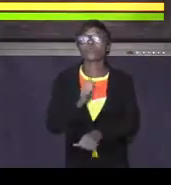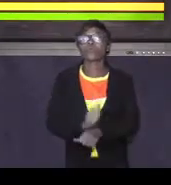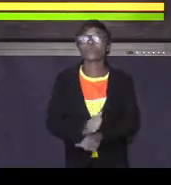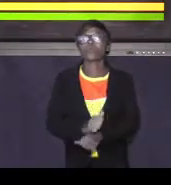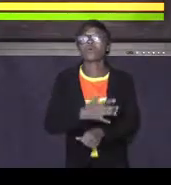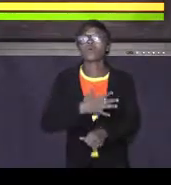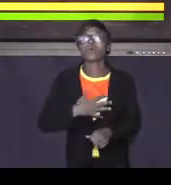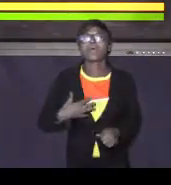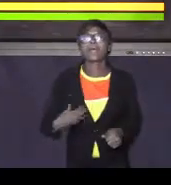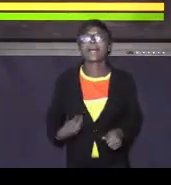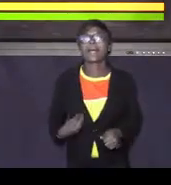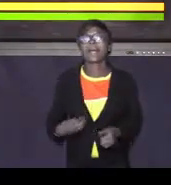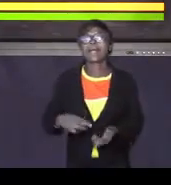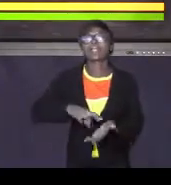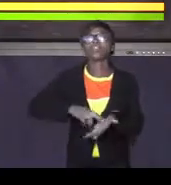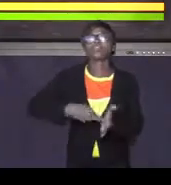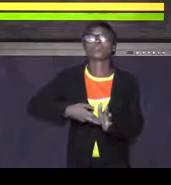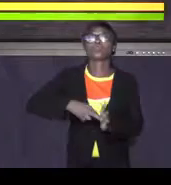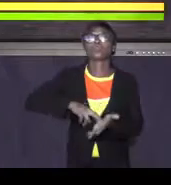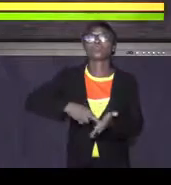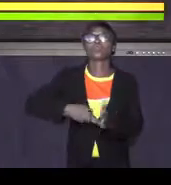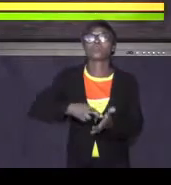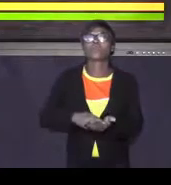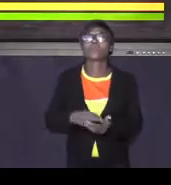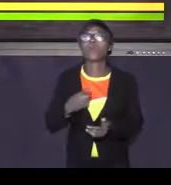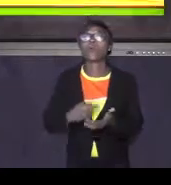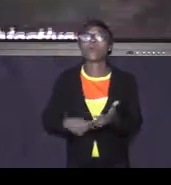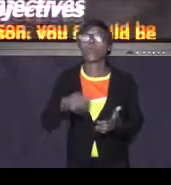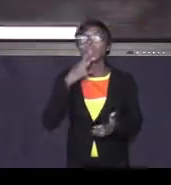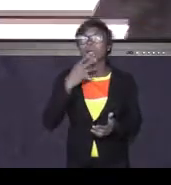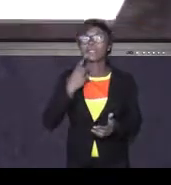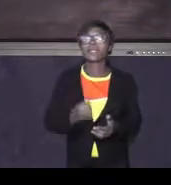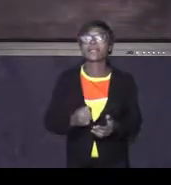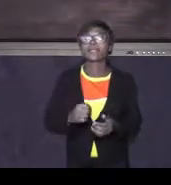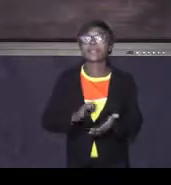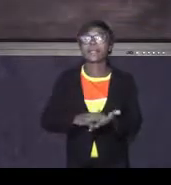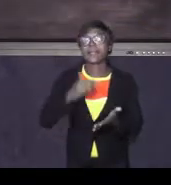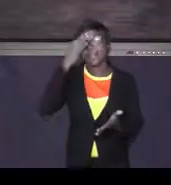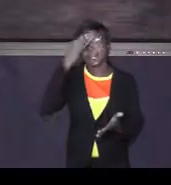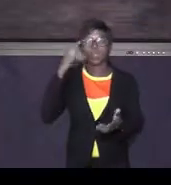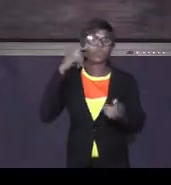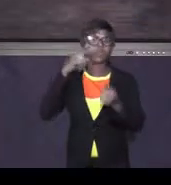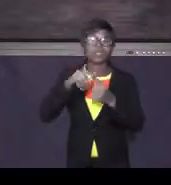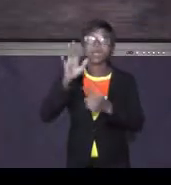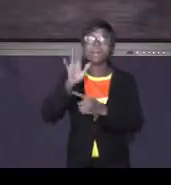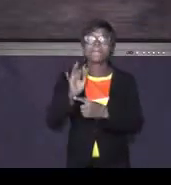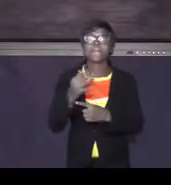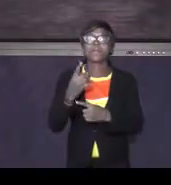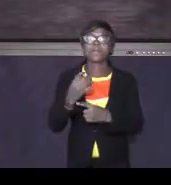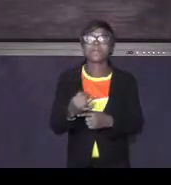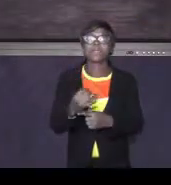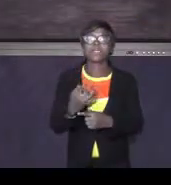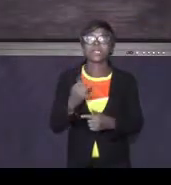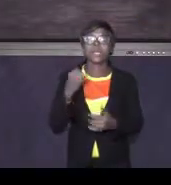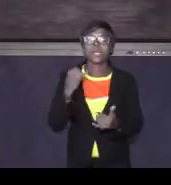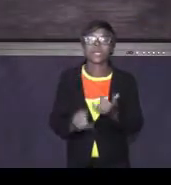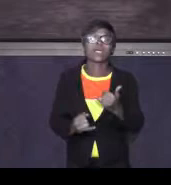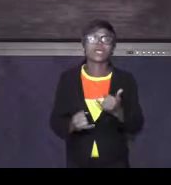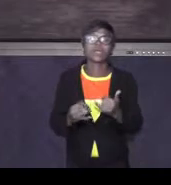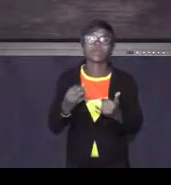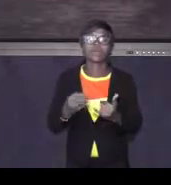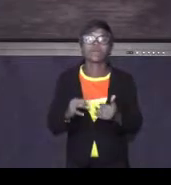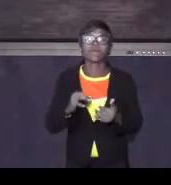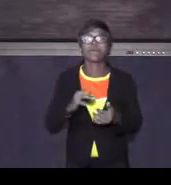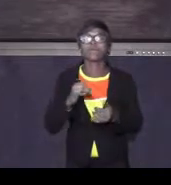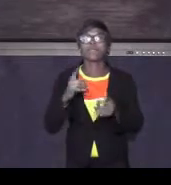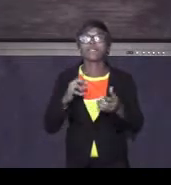that. Woodwork and tools. What are the learning objectives? By the end of the lesson, you should be